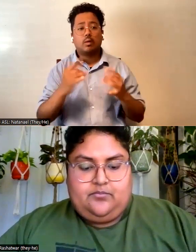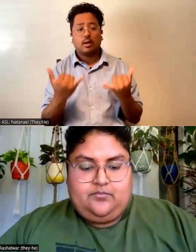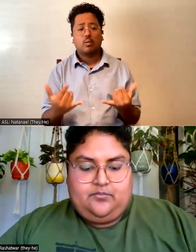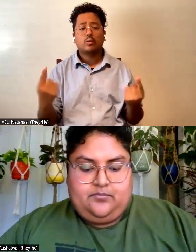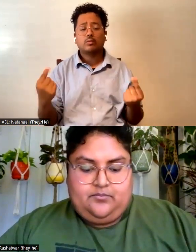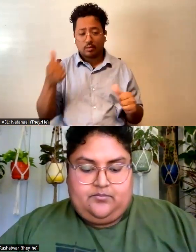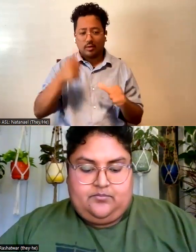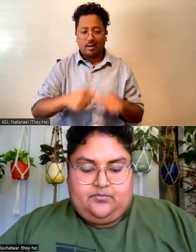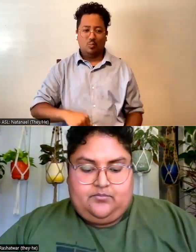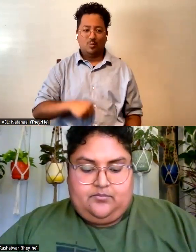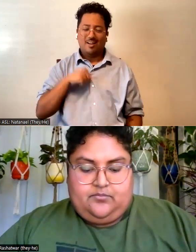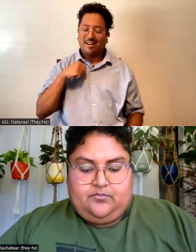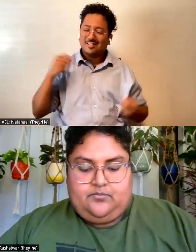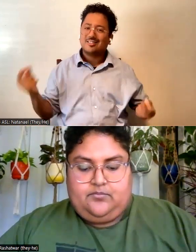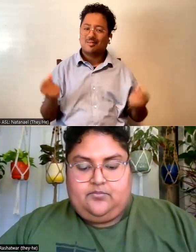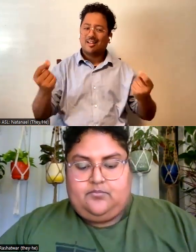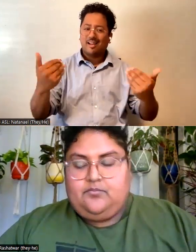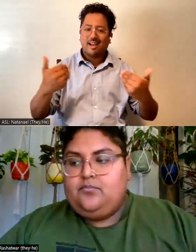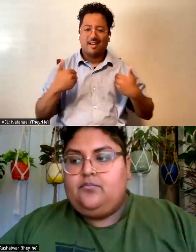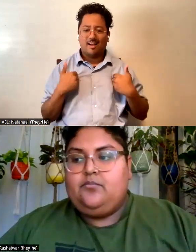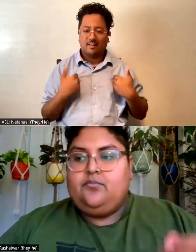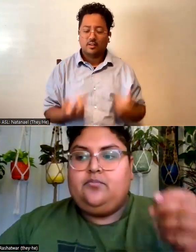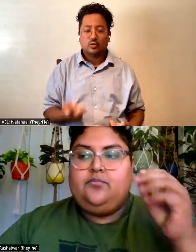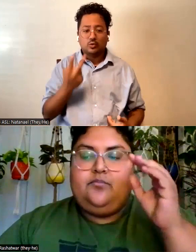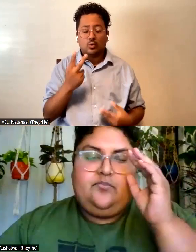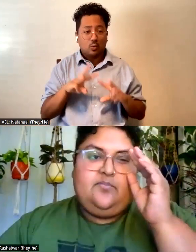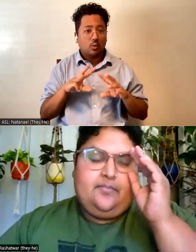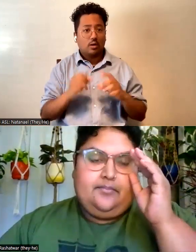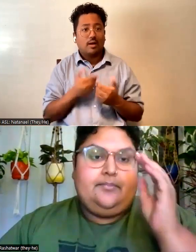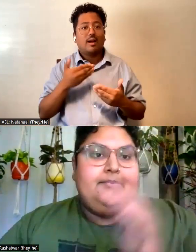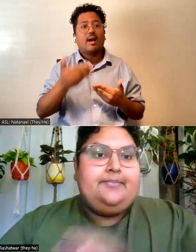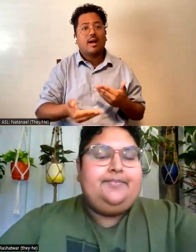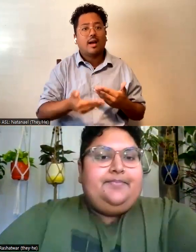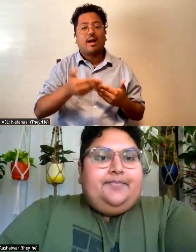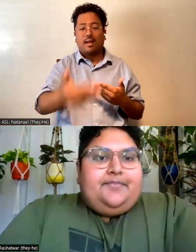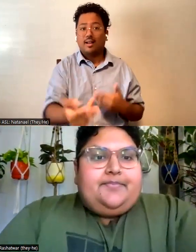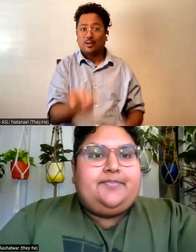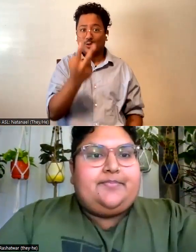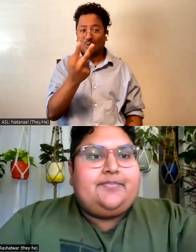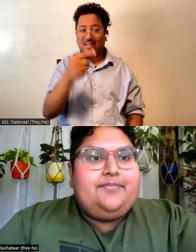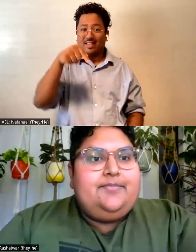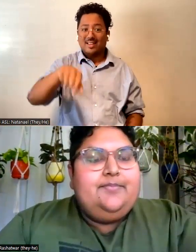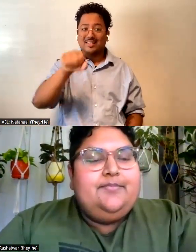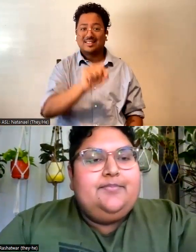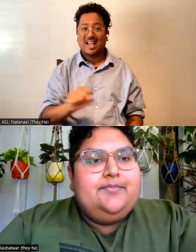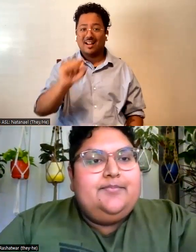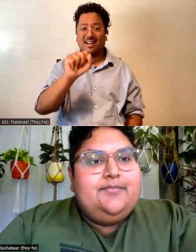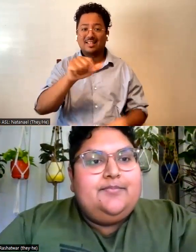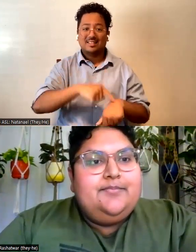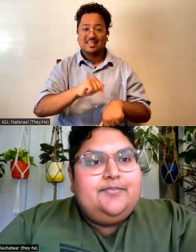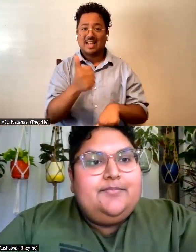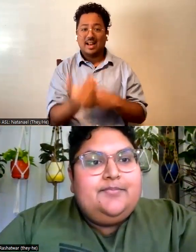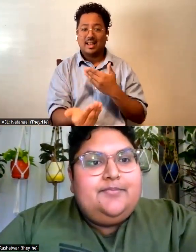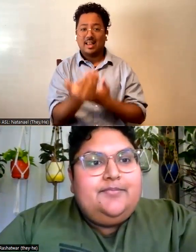our Pride celebrations, we have two more upcoming webinars that we'd like you to know about. This Saturday at 10 a.m. Pacific, we